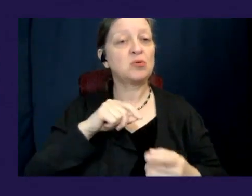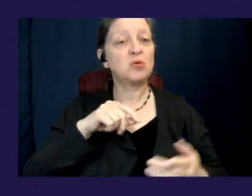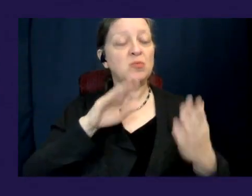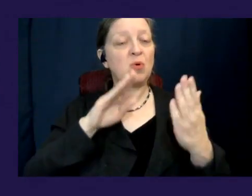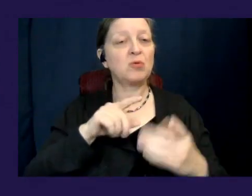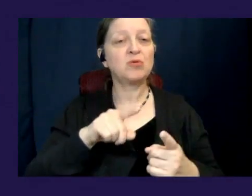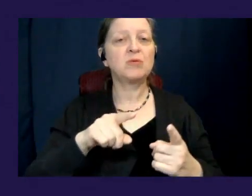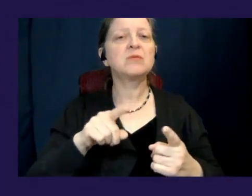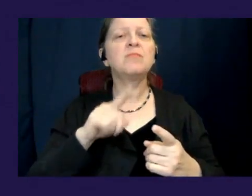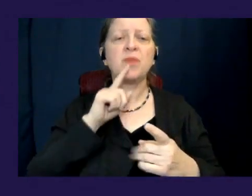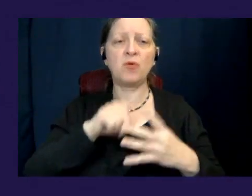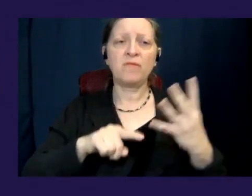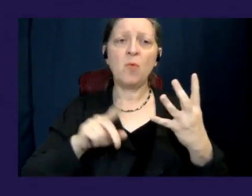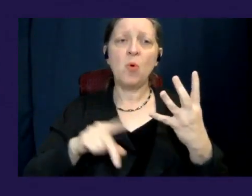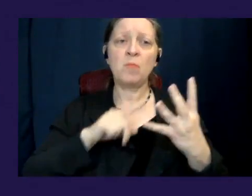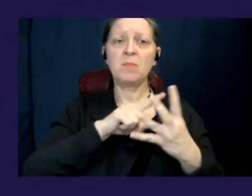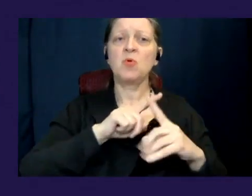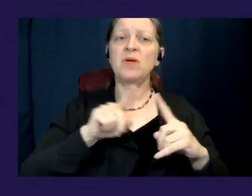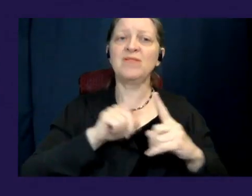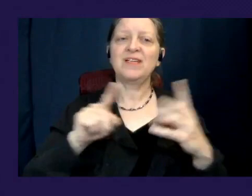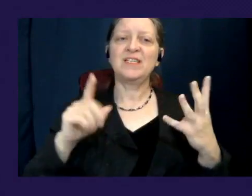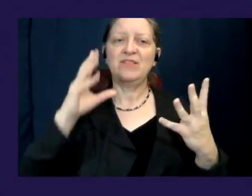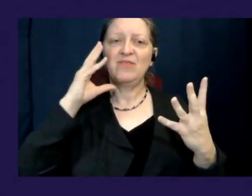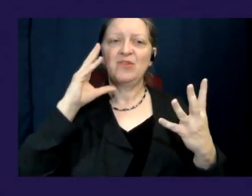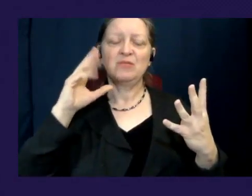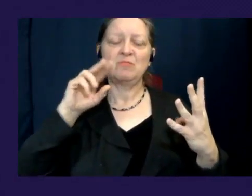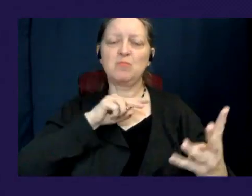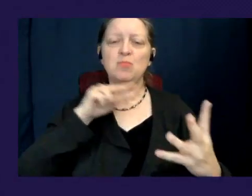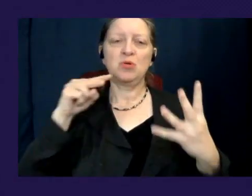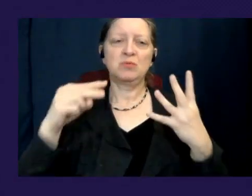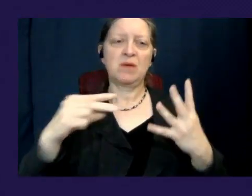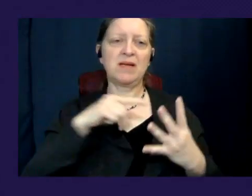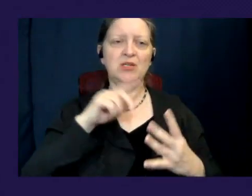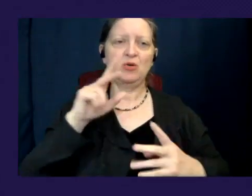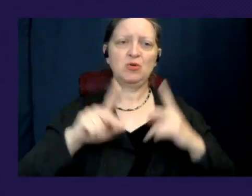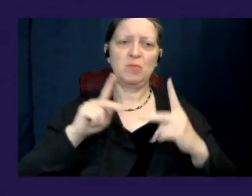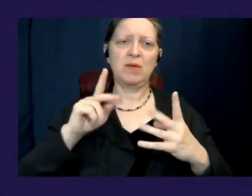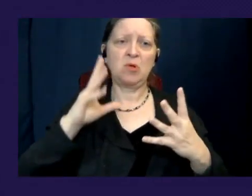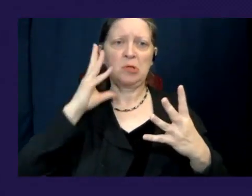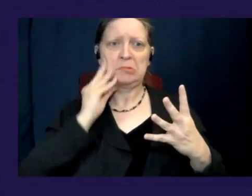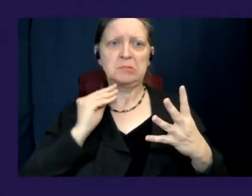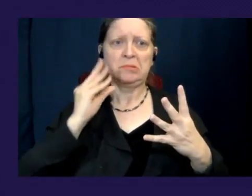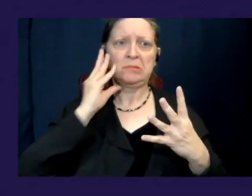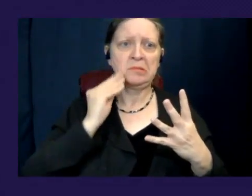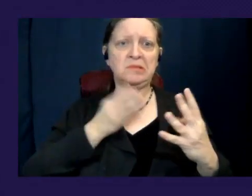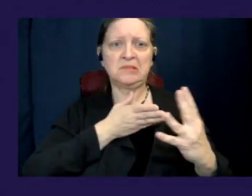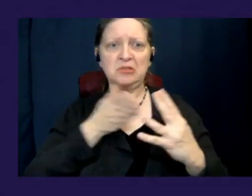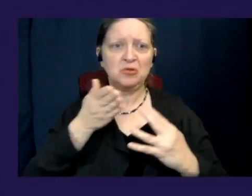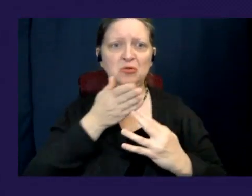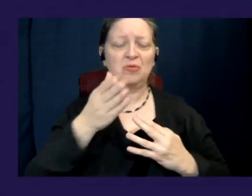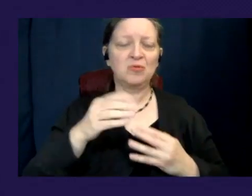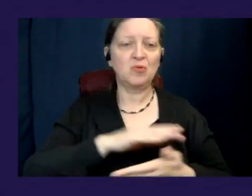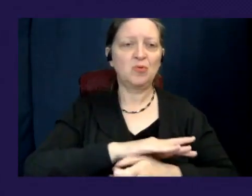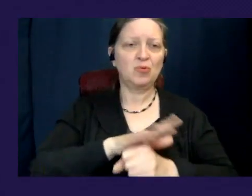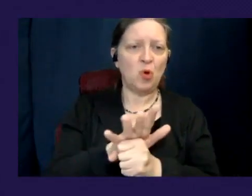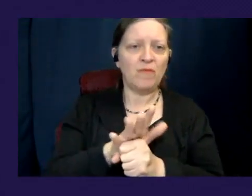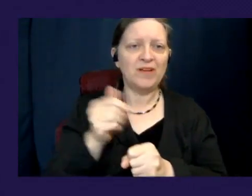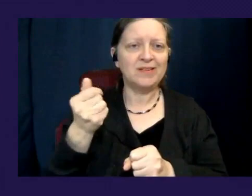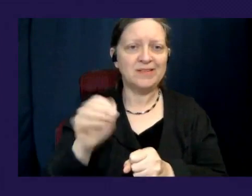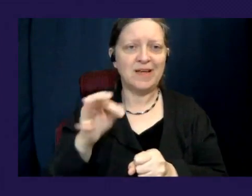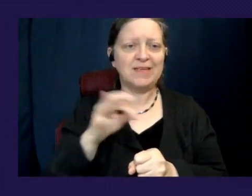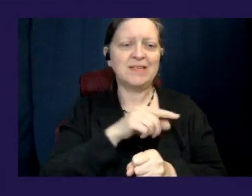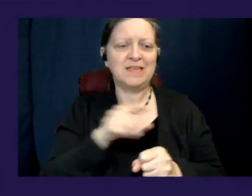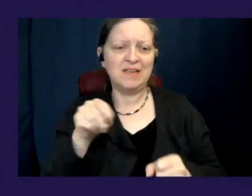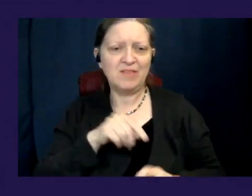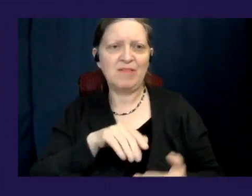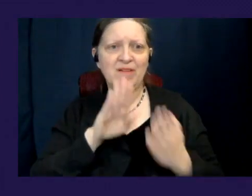who've been aged and grizzled in the time of COVID-19, who've really been dealing with this in many different ways. And so what we're going to be doing in this